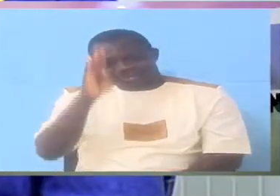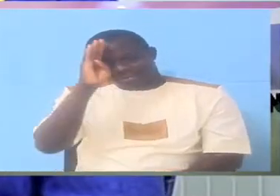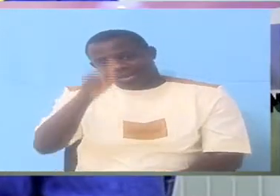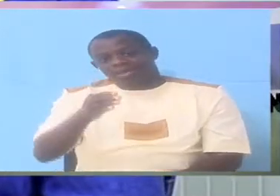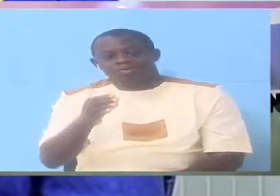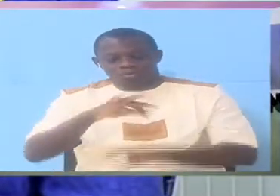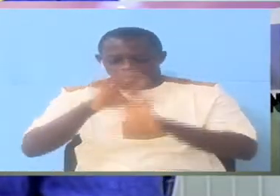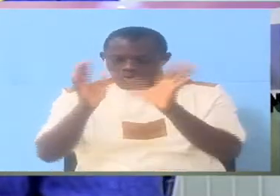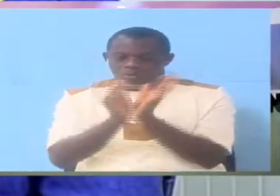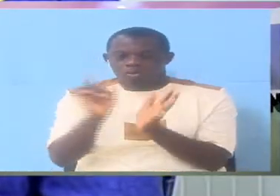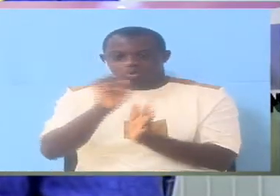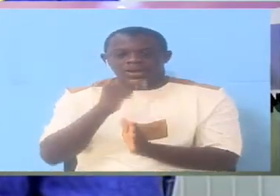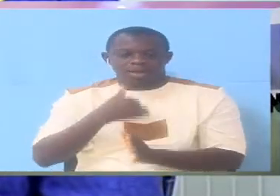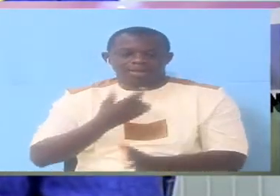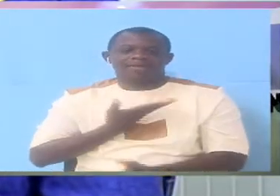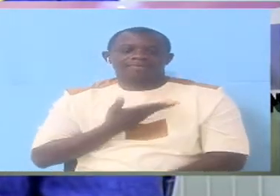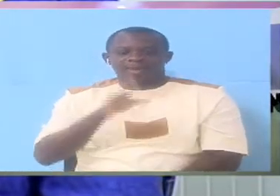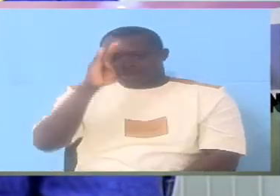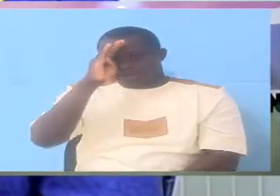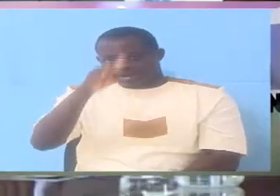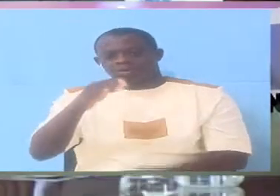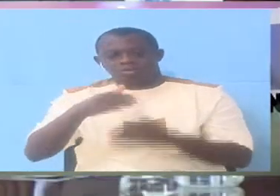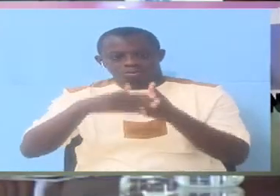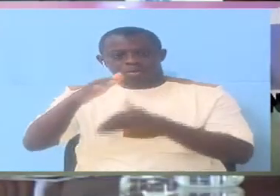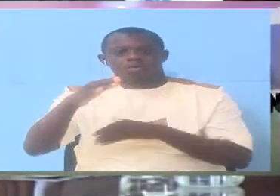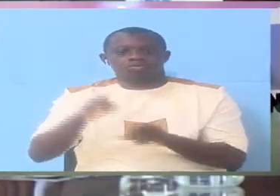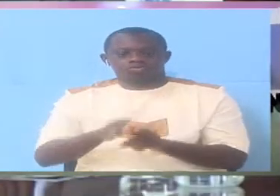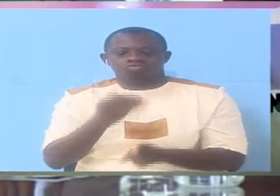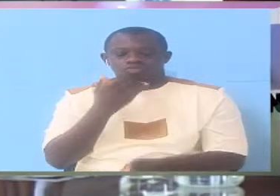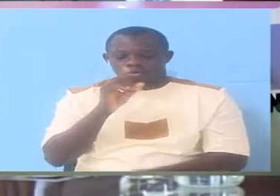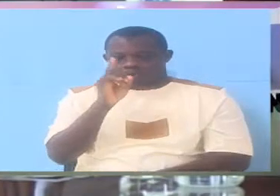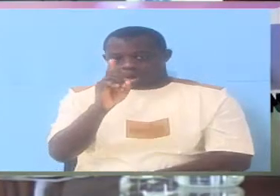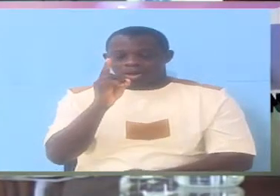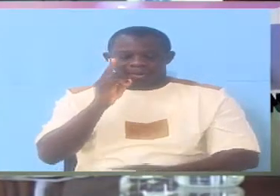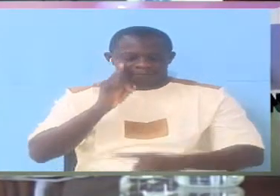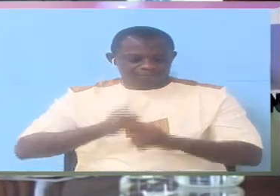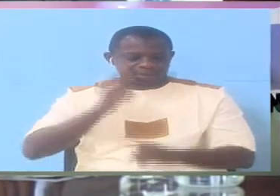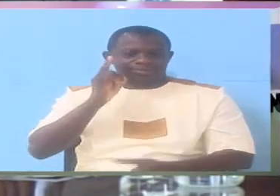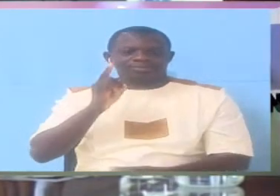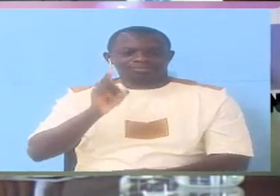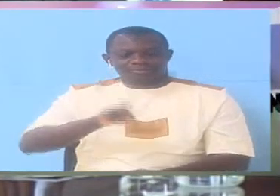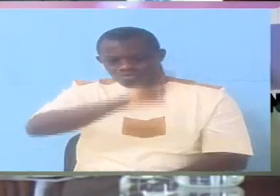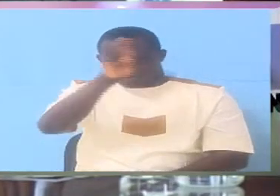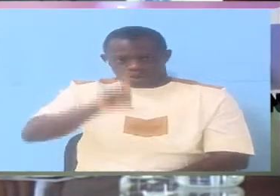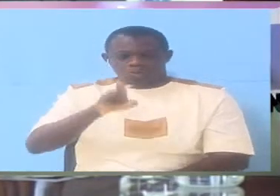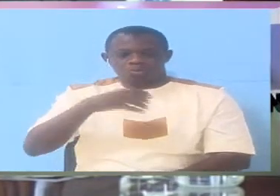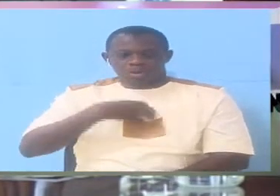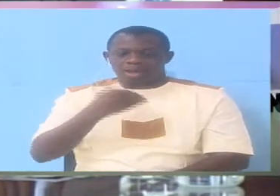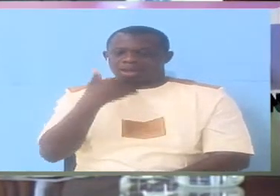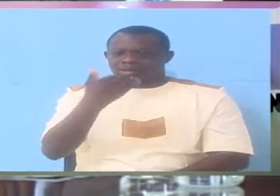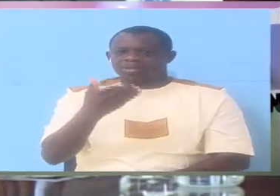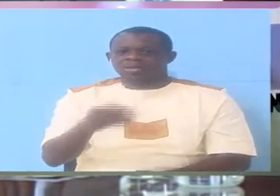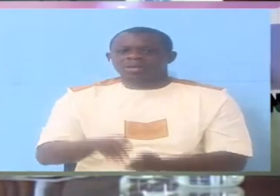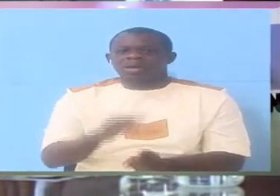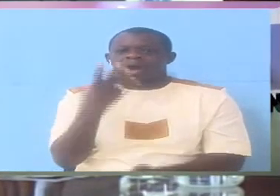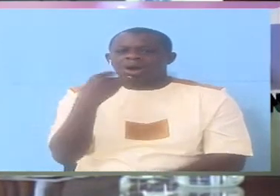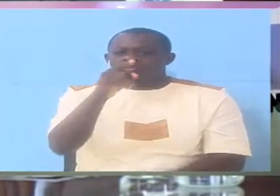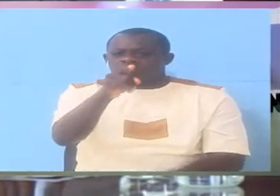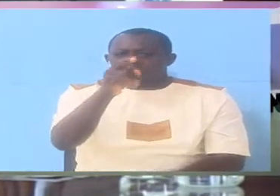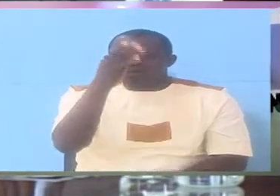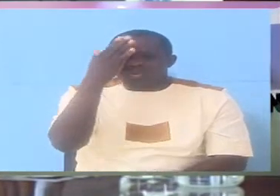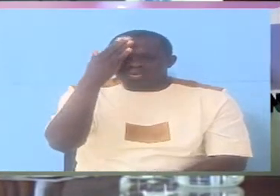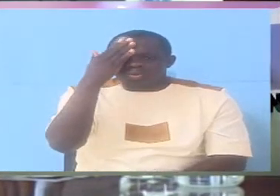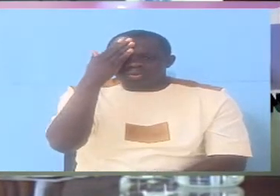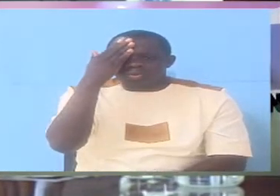have. Thank you very much, Emma. Sorry, one quick question. How did you know the number